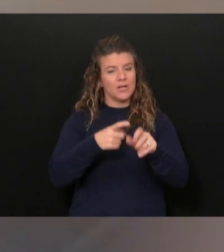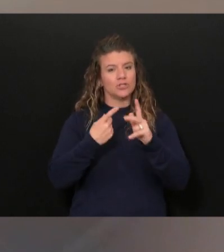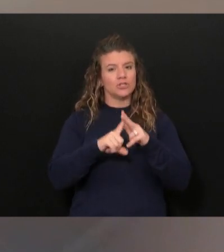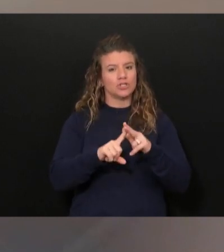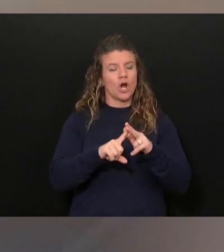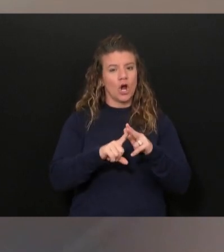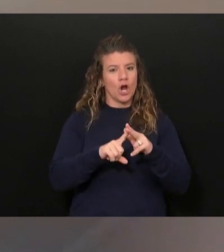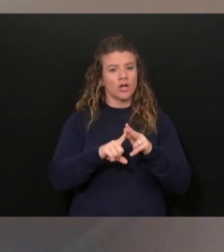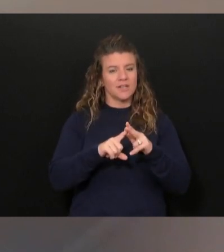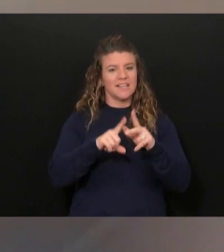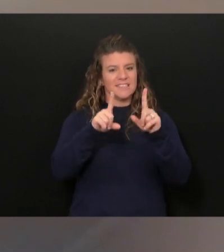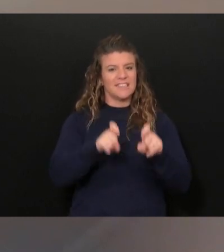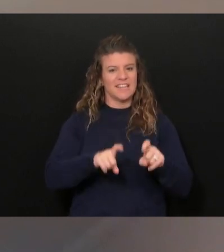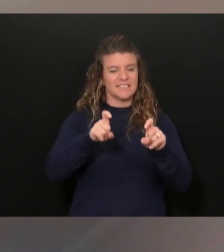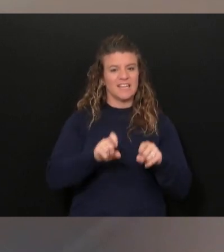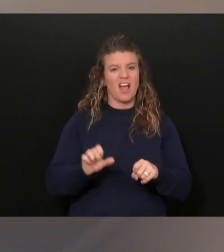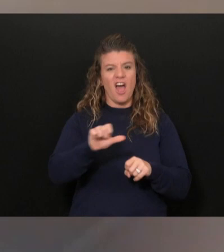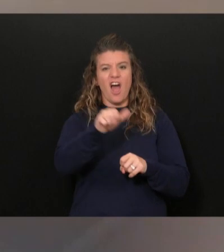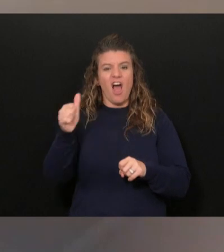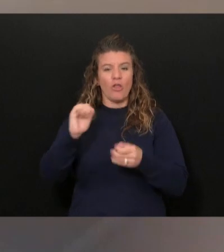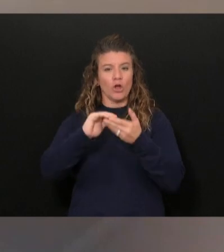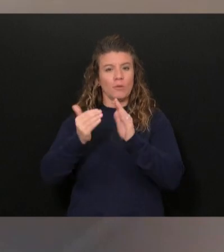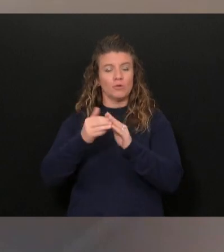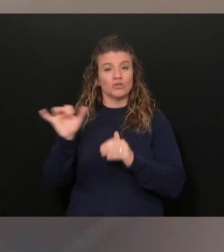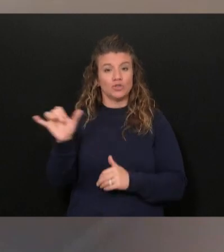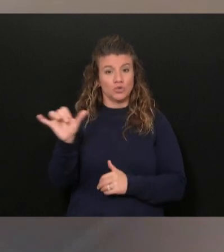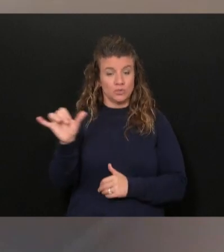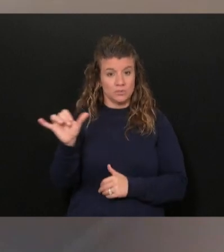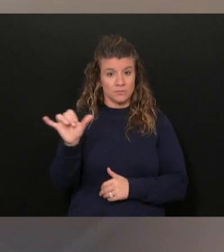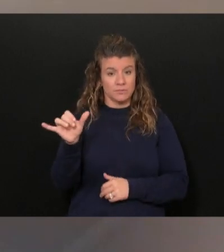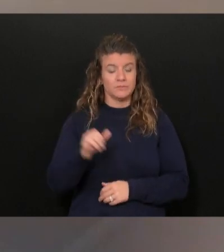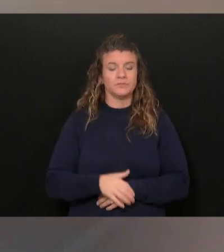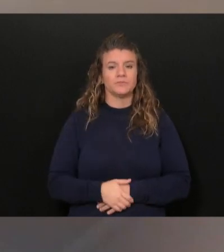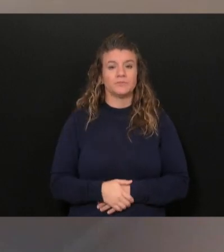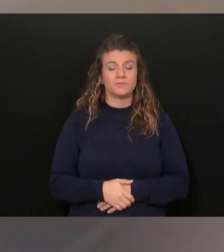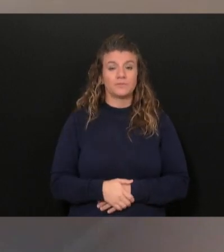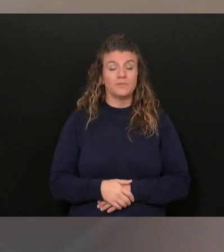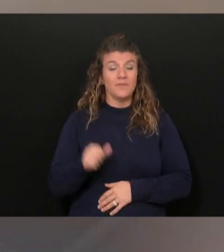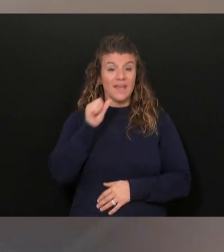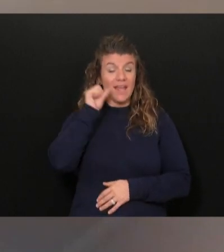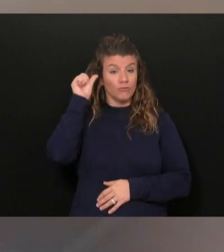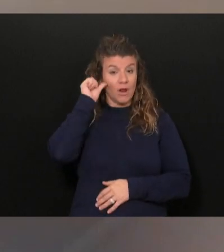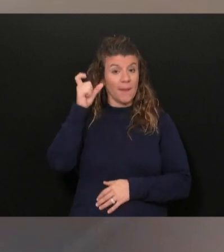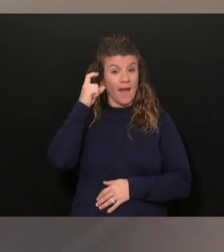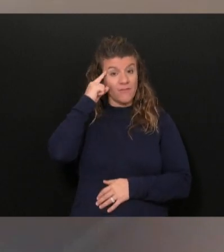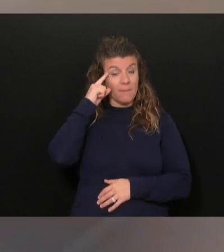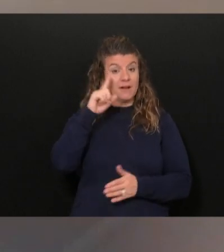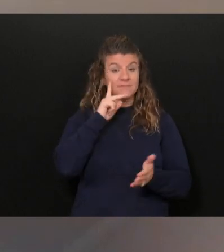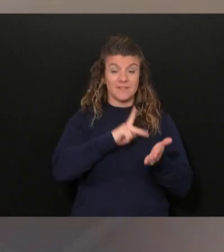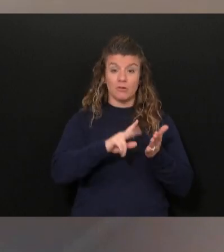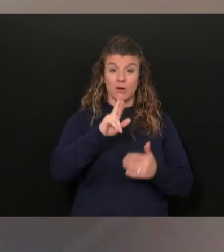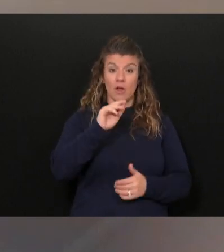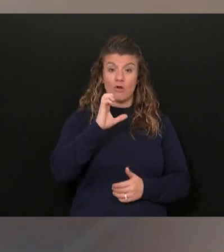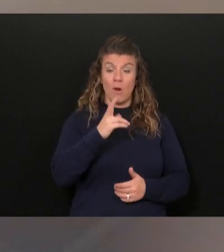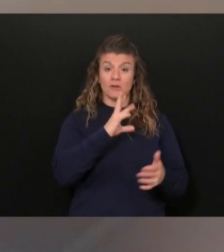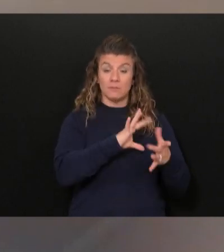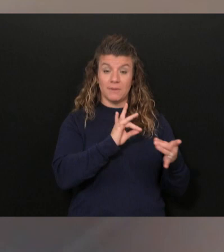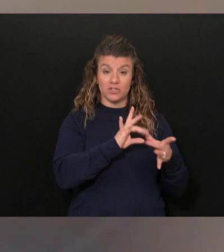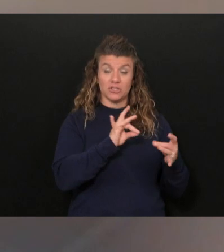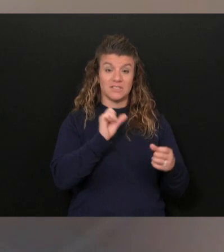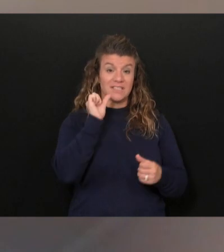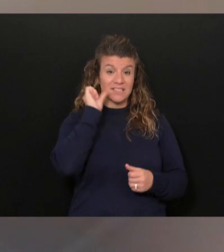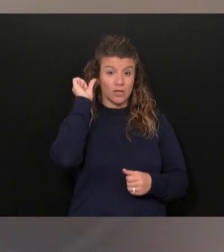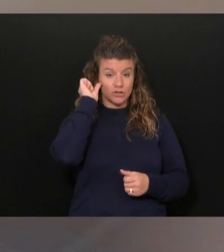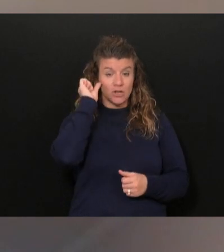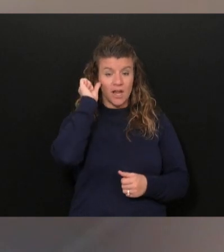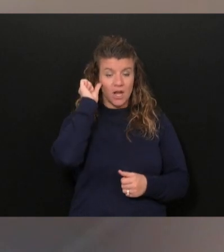our vulnerable communities. And I think what you heard yesterday from the governor and from Secretary Crouch was the sort